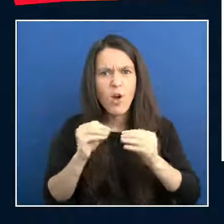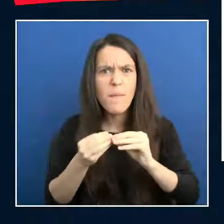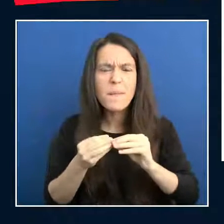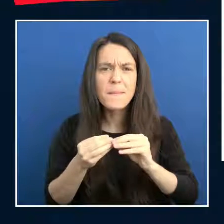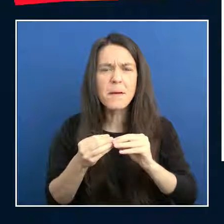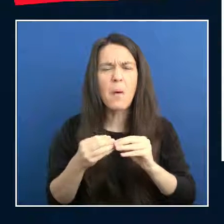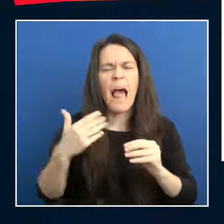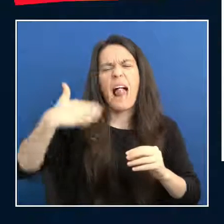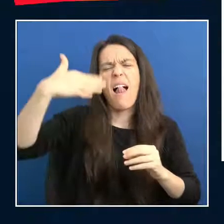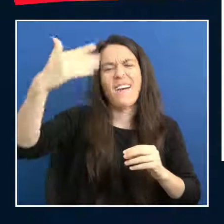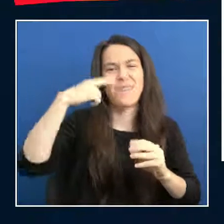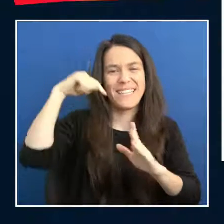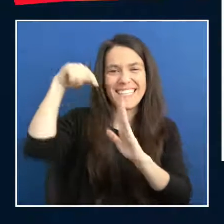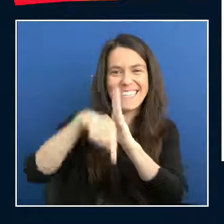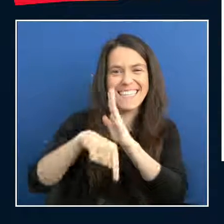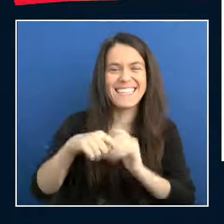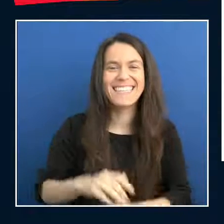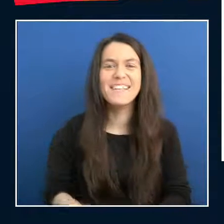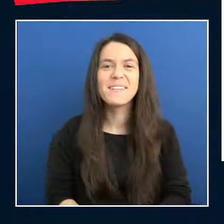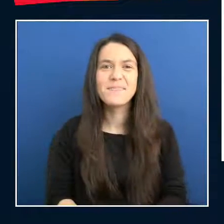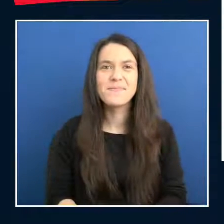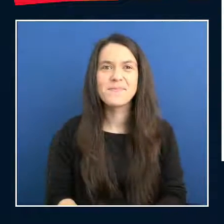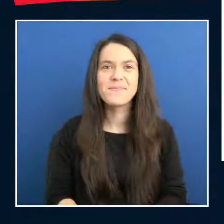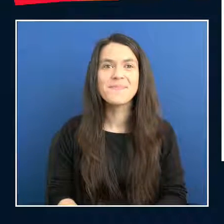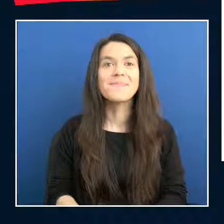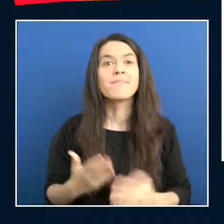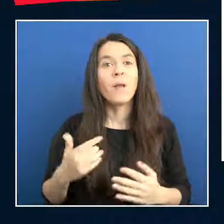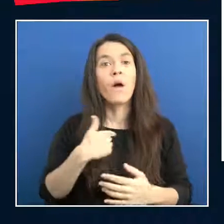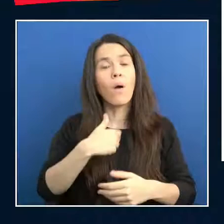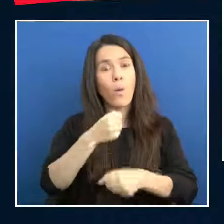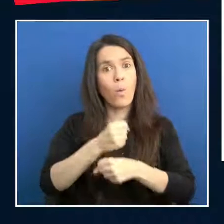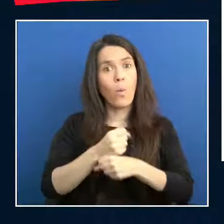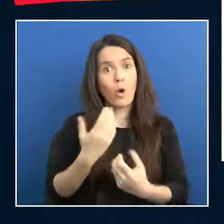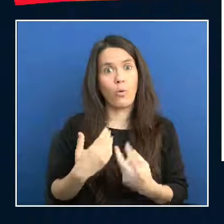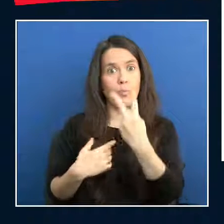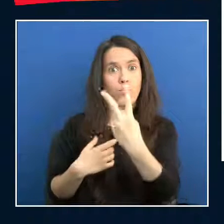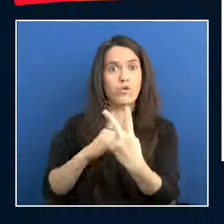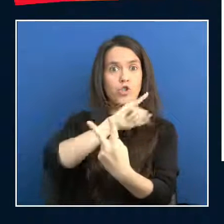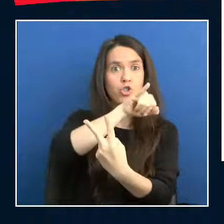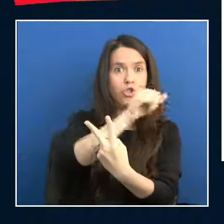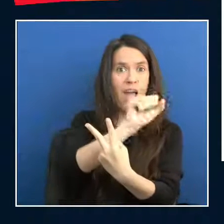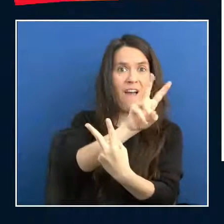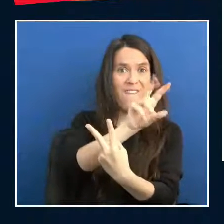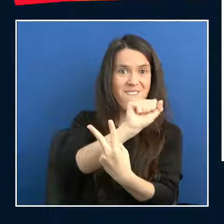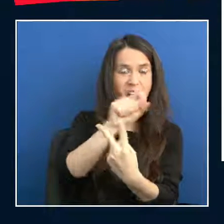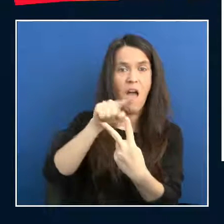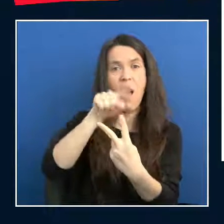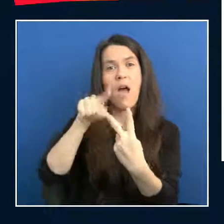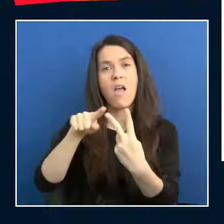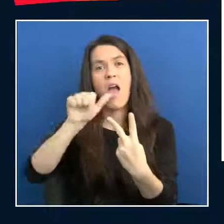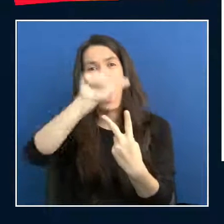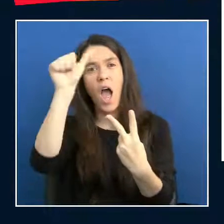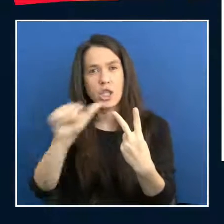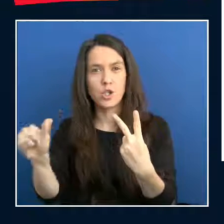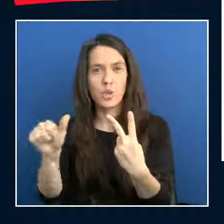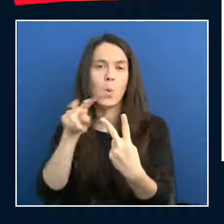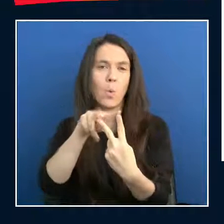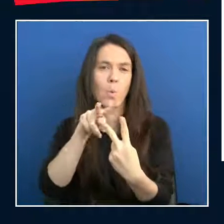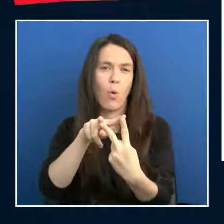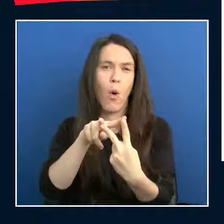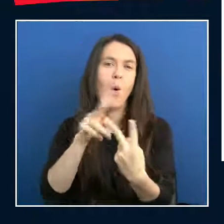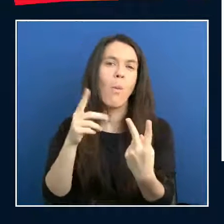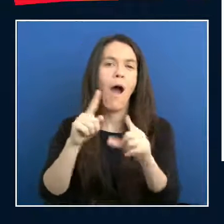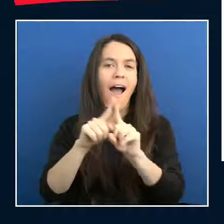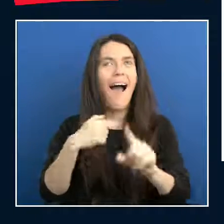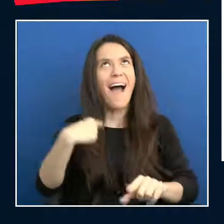second. And I'm working on Java on Azure now in the Cloud Advocates team, but you can't steal the containers from me. So